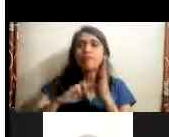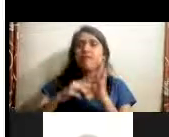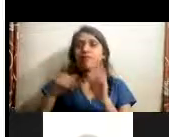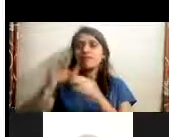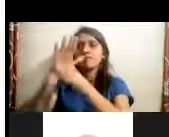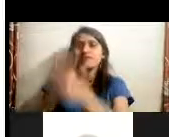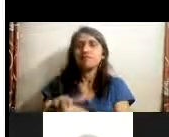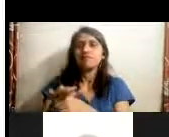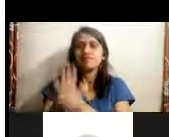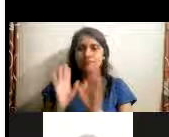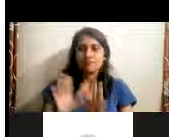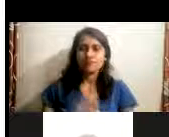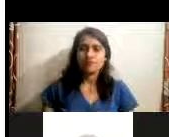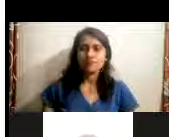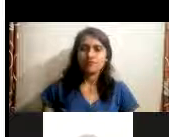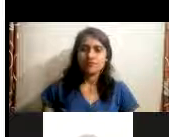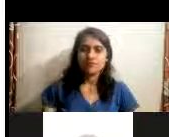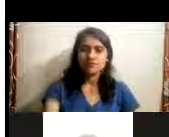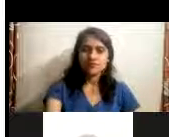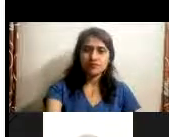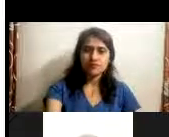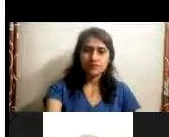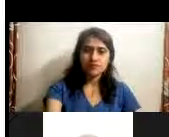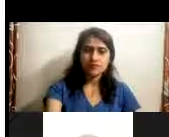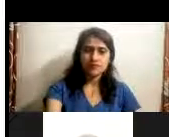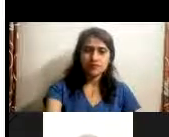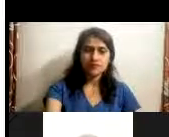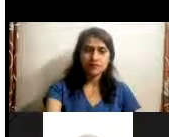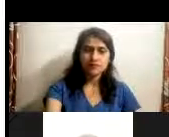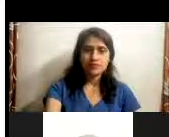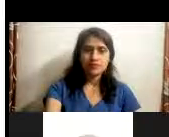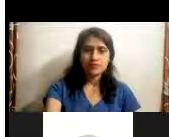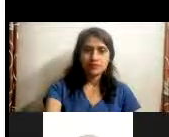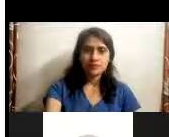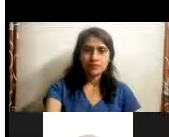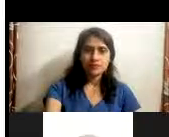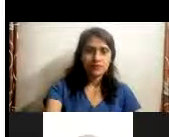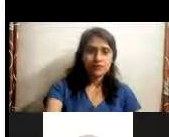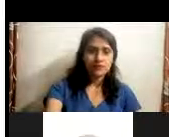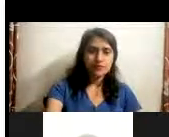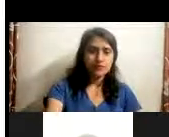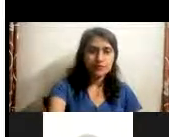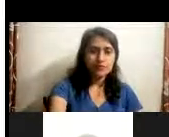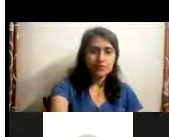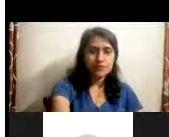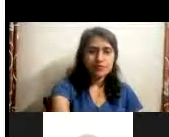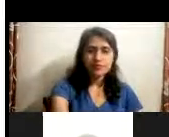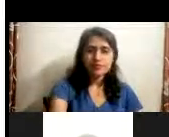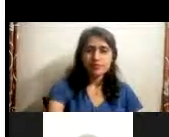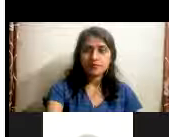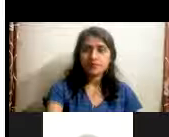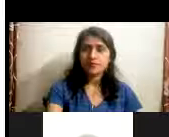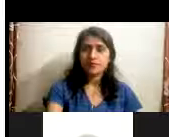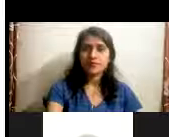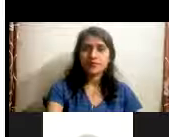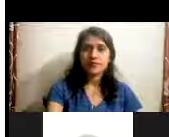UNCRPD is talking: no discrimination on the basis of disability. And it is further talking about the state